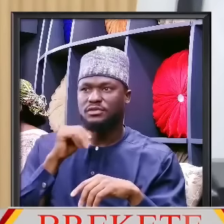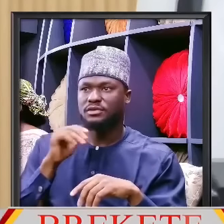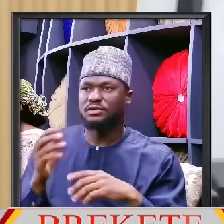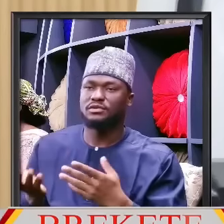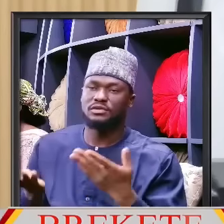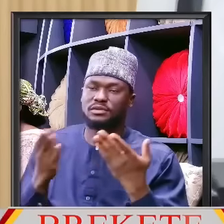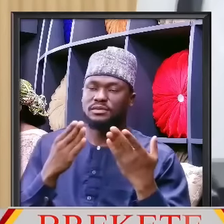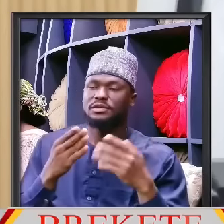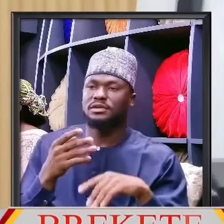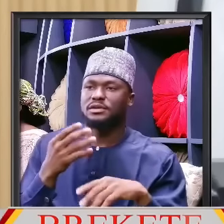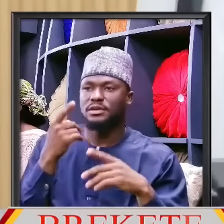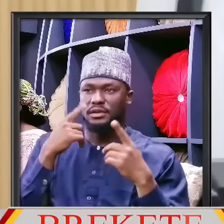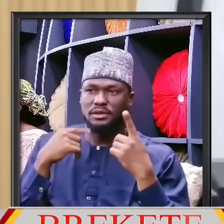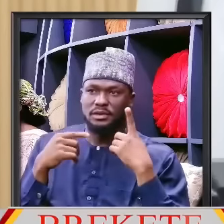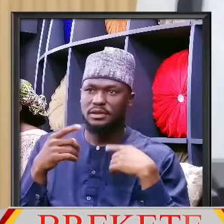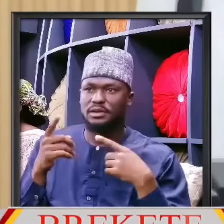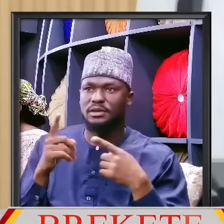here.